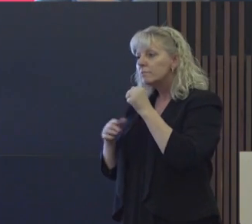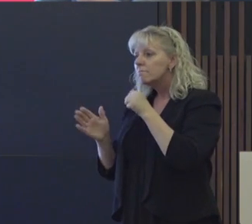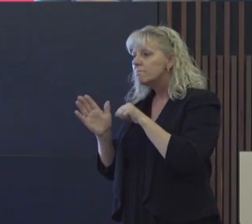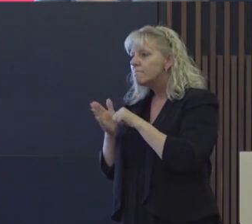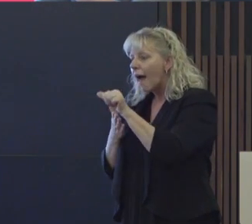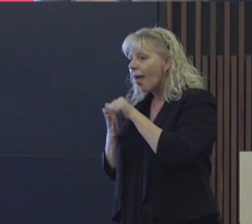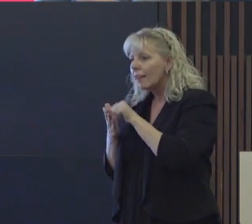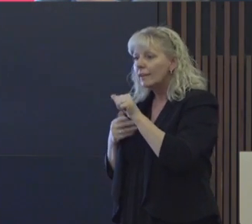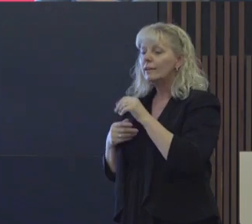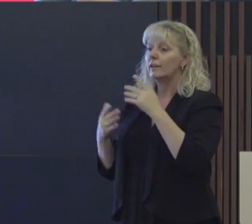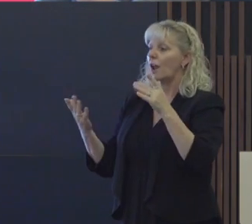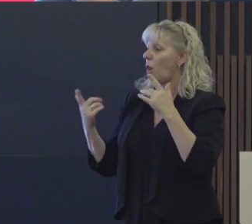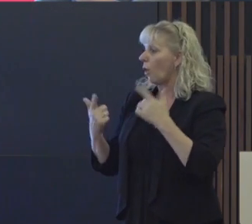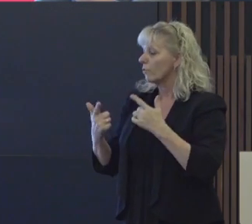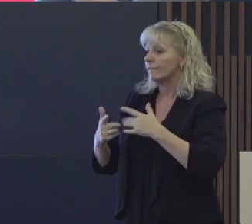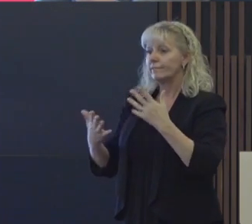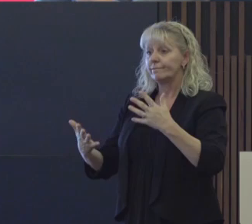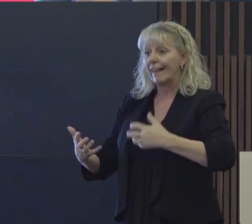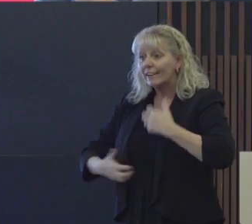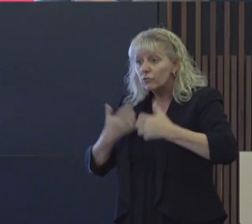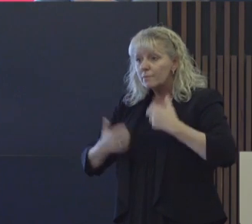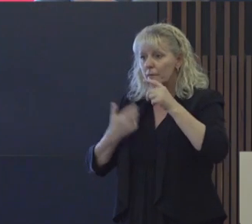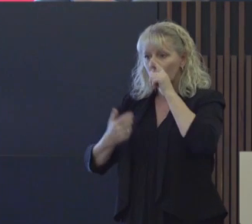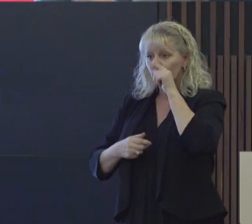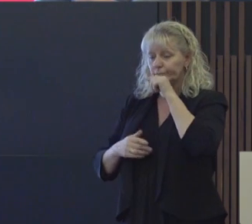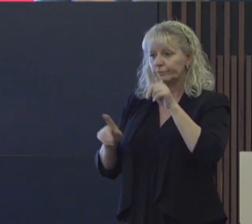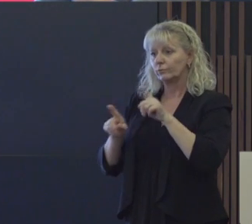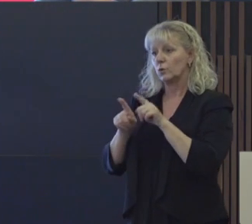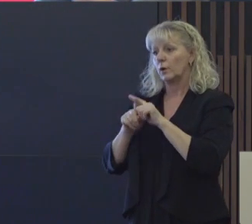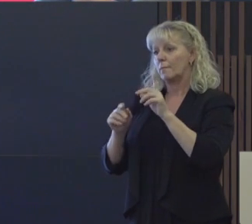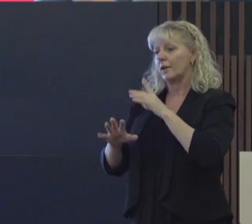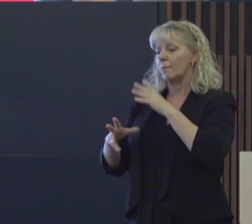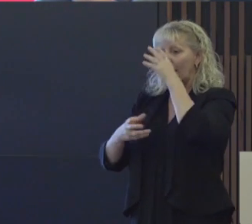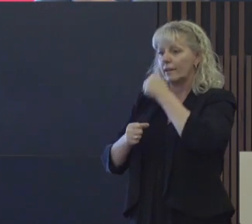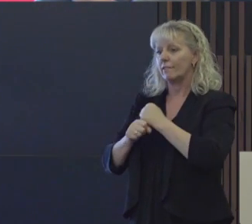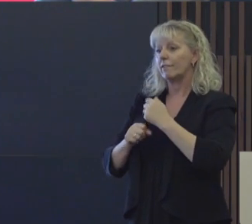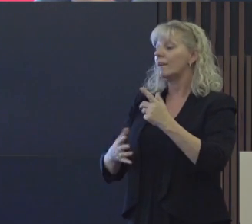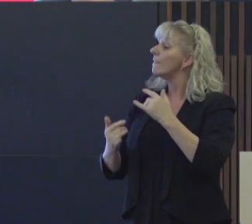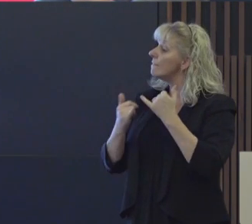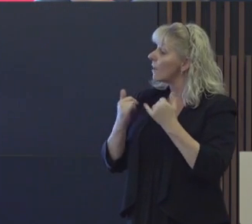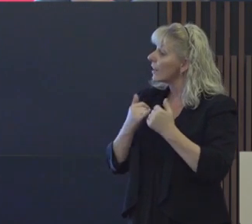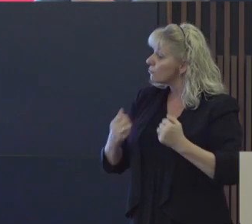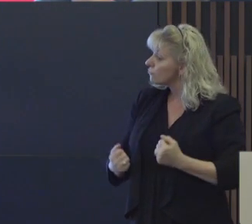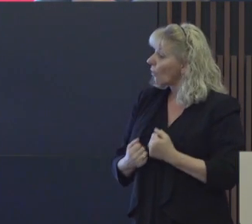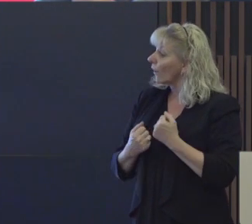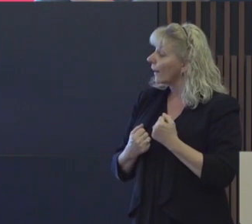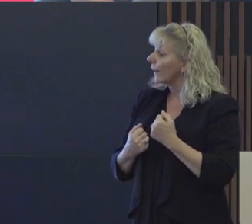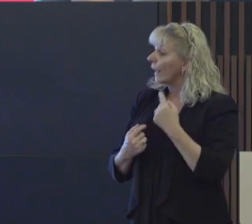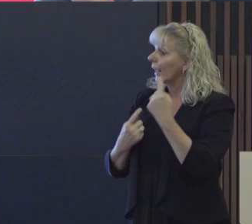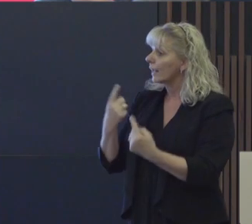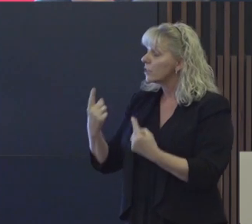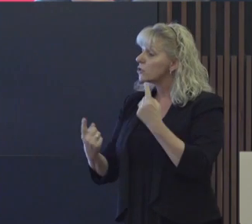angry people, but what's right and what I believe in strongly is that every single person